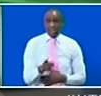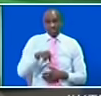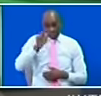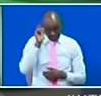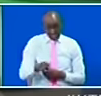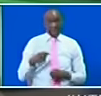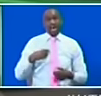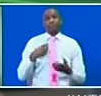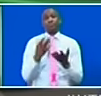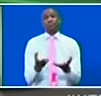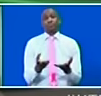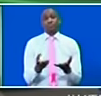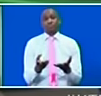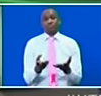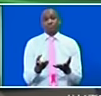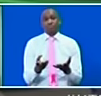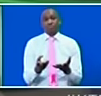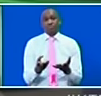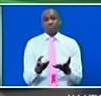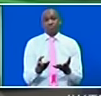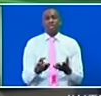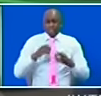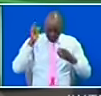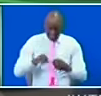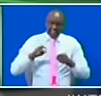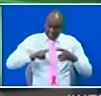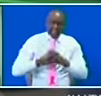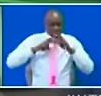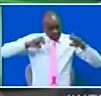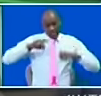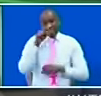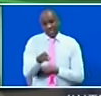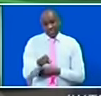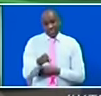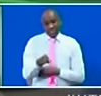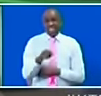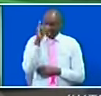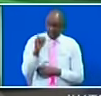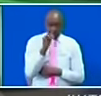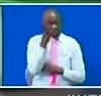been preparing to investigate. The DPP will be there to prosecute.